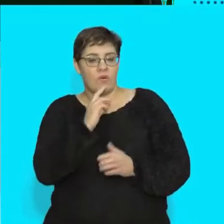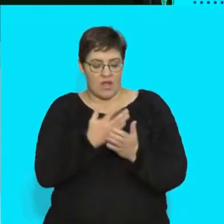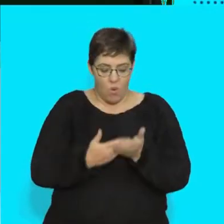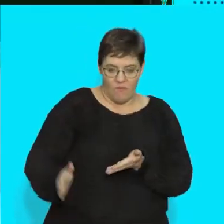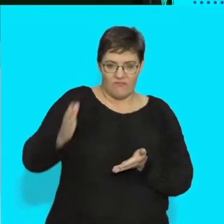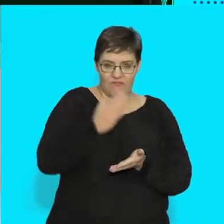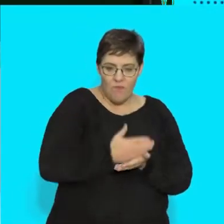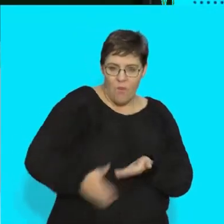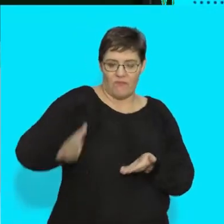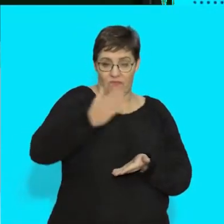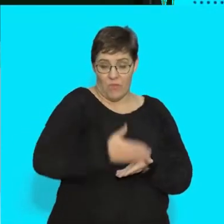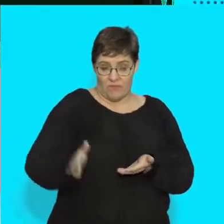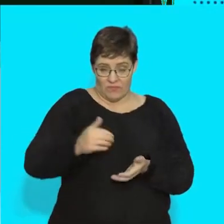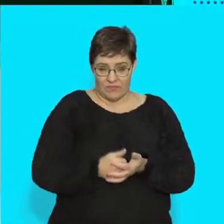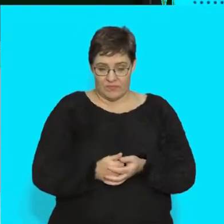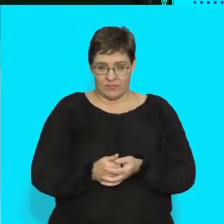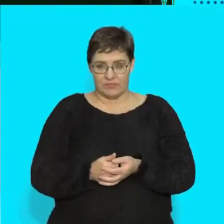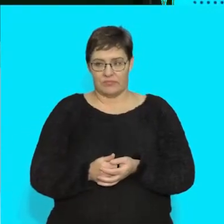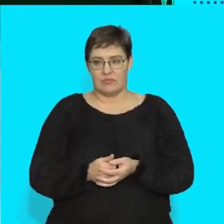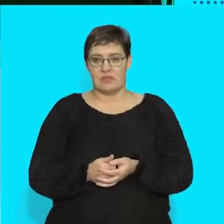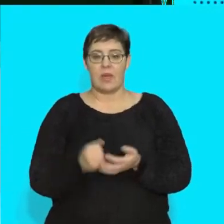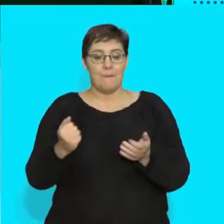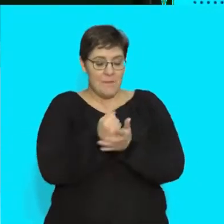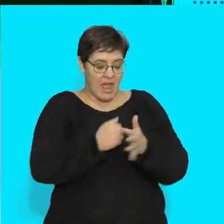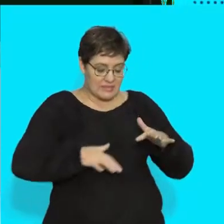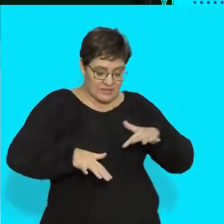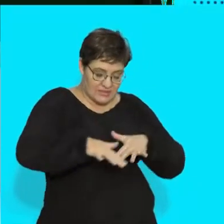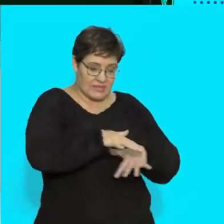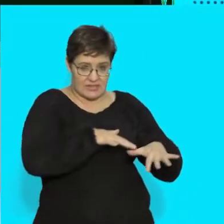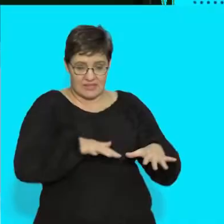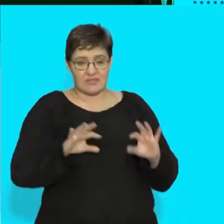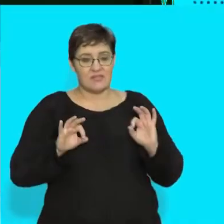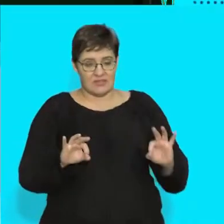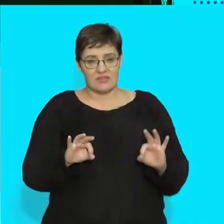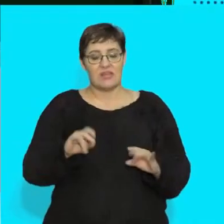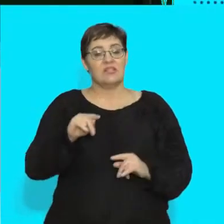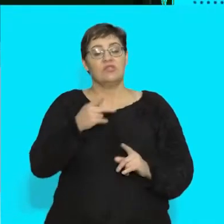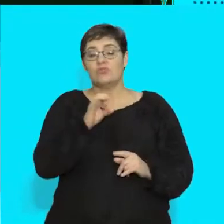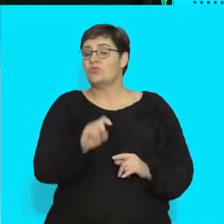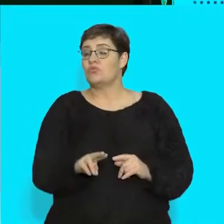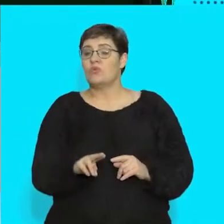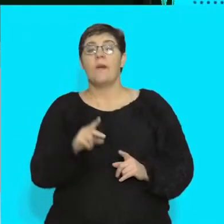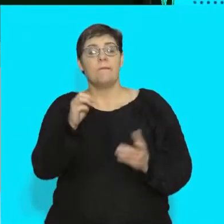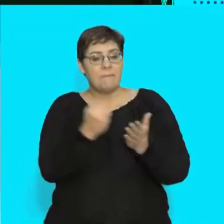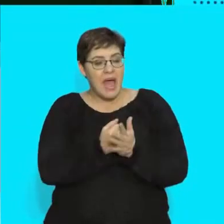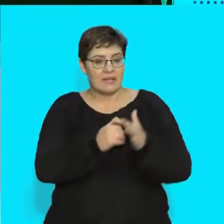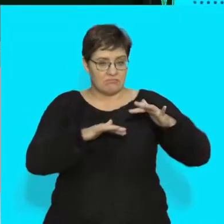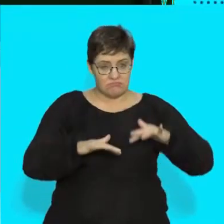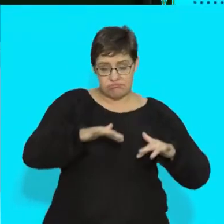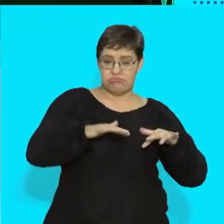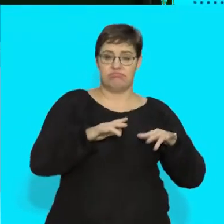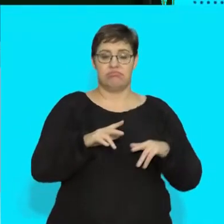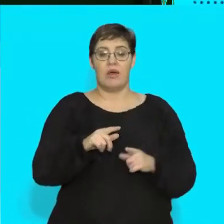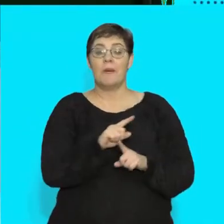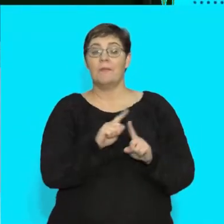that excess fluid, okay? So I must have this bathing, my tissues must be in this liquid, all